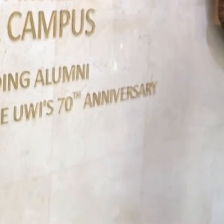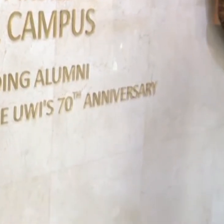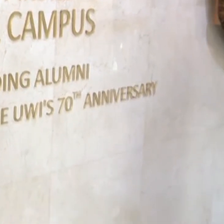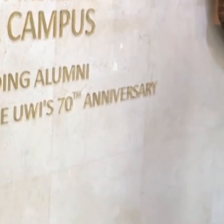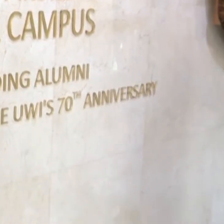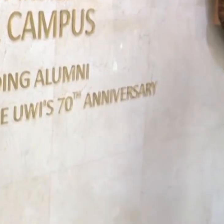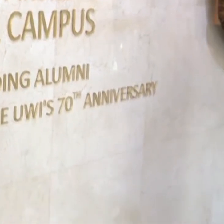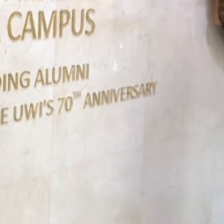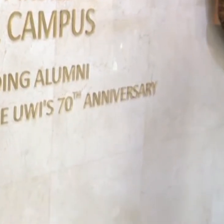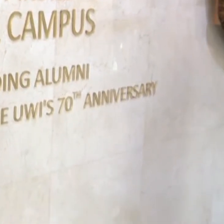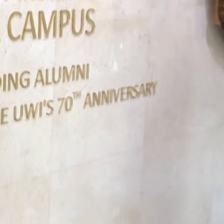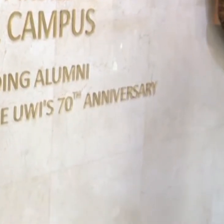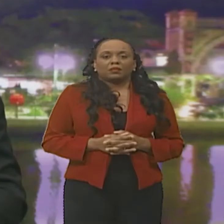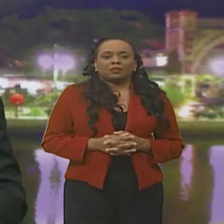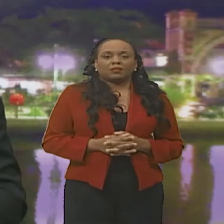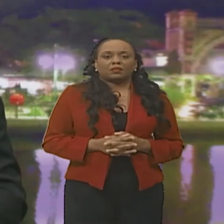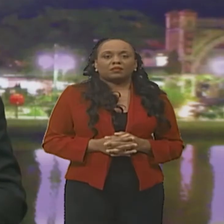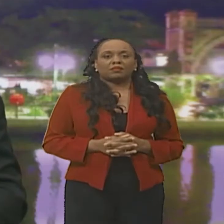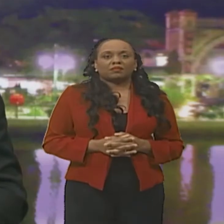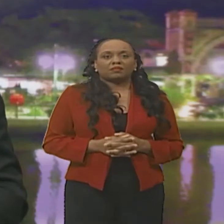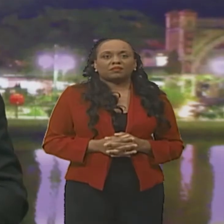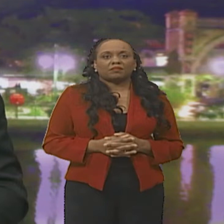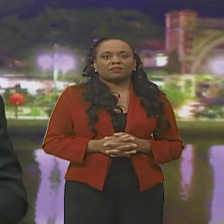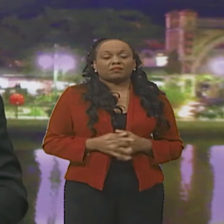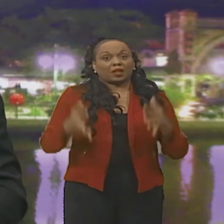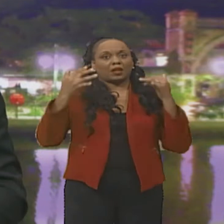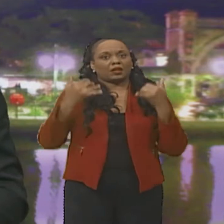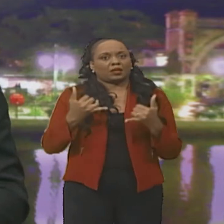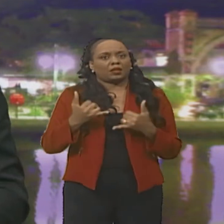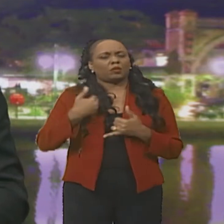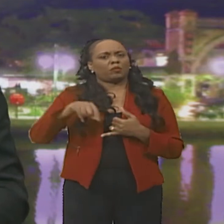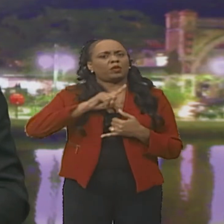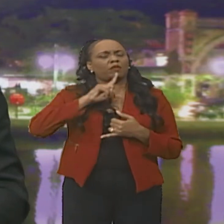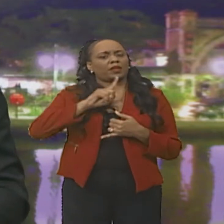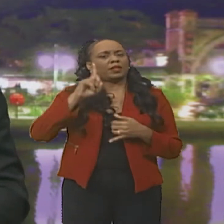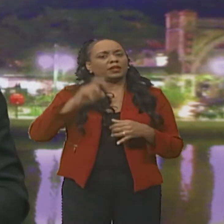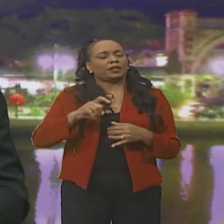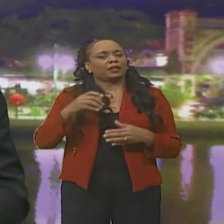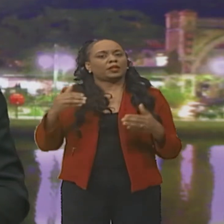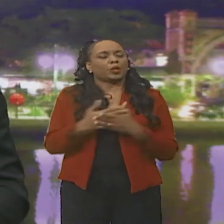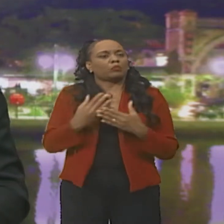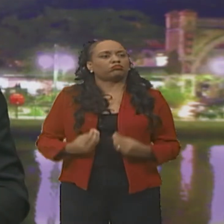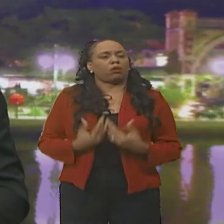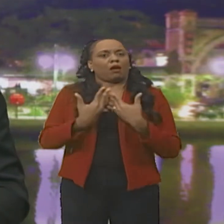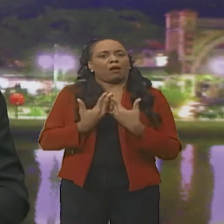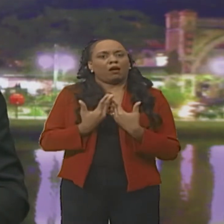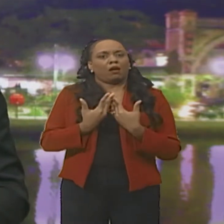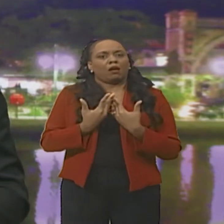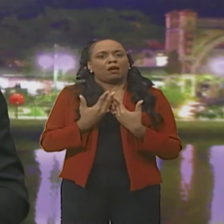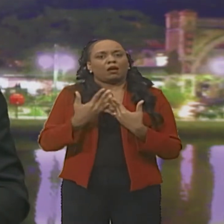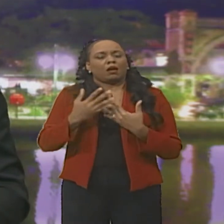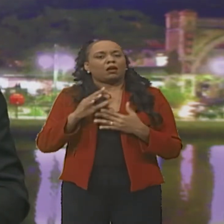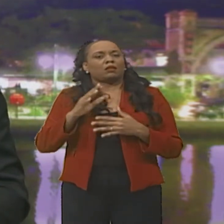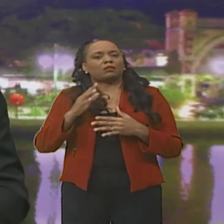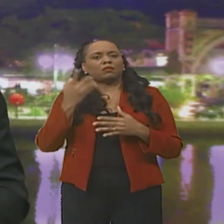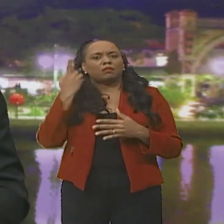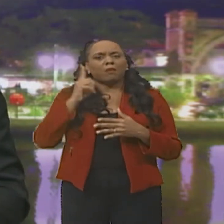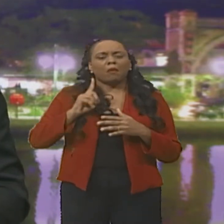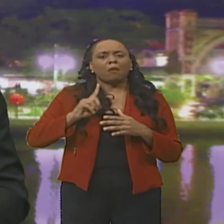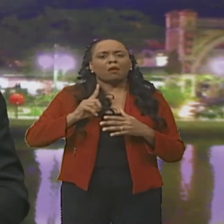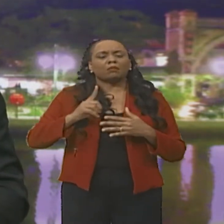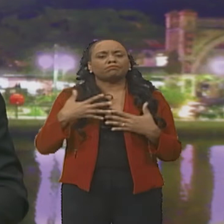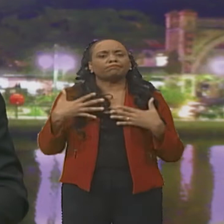Shane Jones, CBC News. Thanks, Shane. Well, a wellness revolution is needed in Barbados to combat the scourge